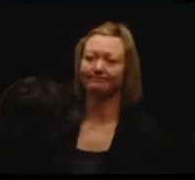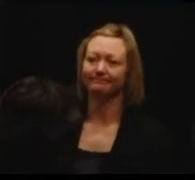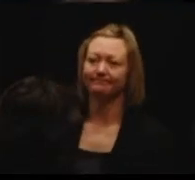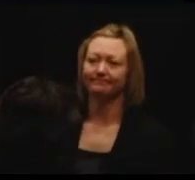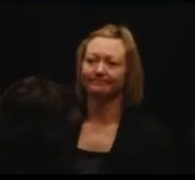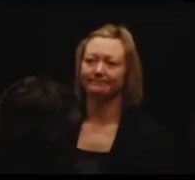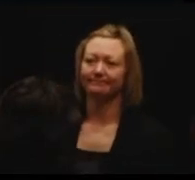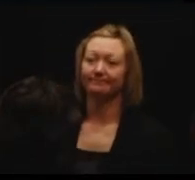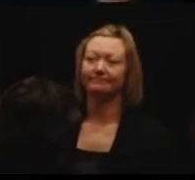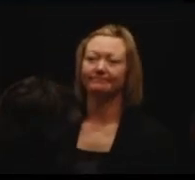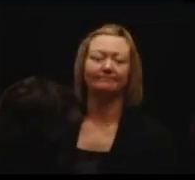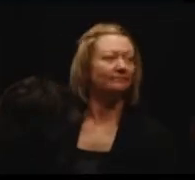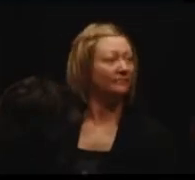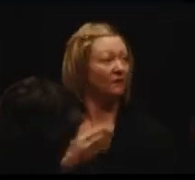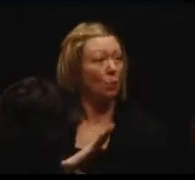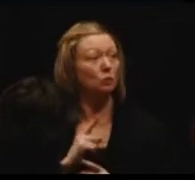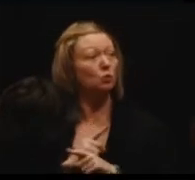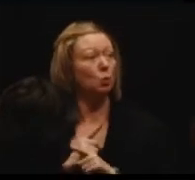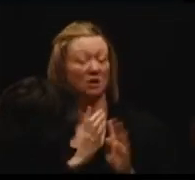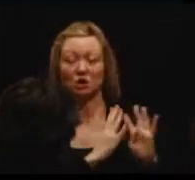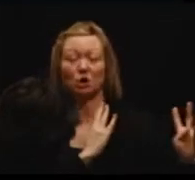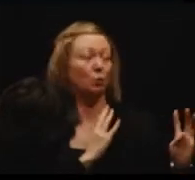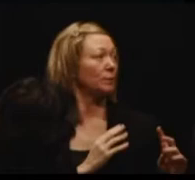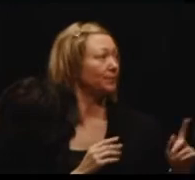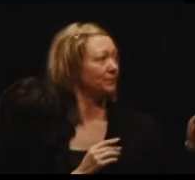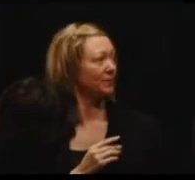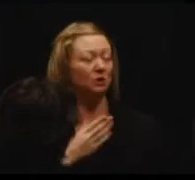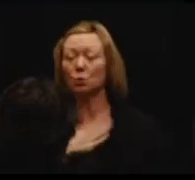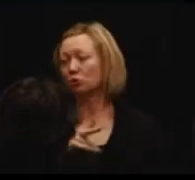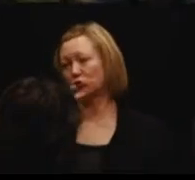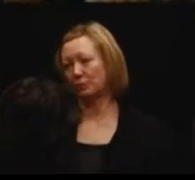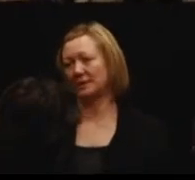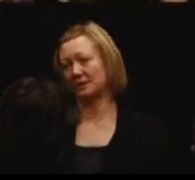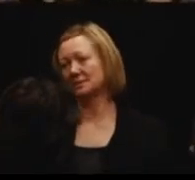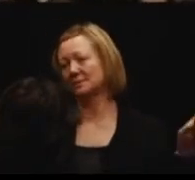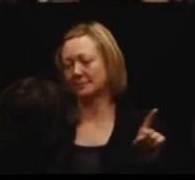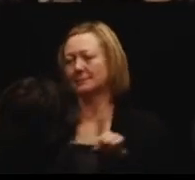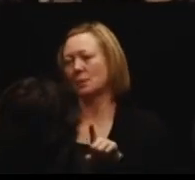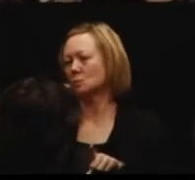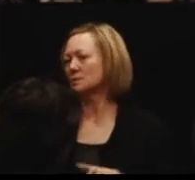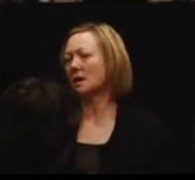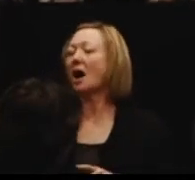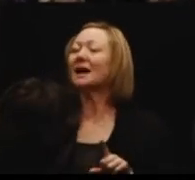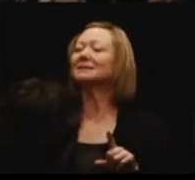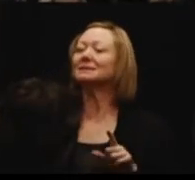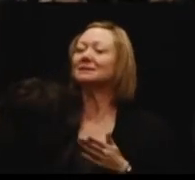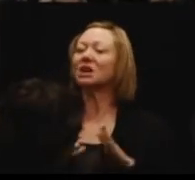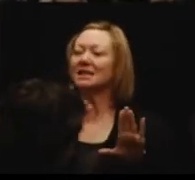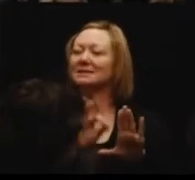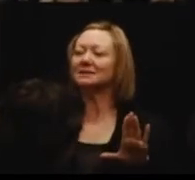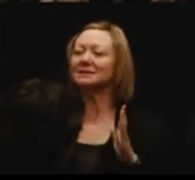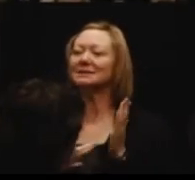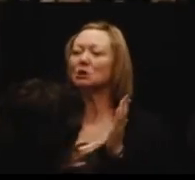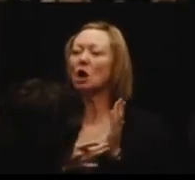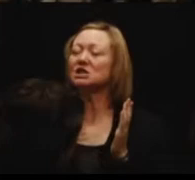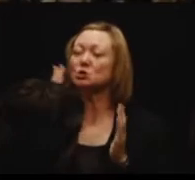If you want to talk, just step up and queue up by a mic. I just wanted to reiterate that, and I think I did design technology at school. I was in one of the